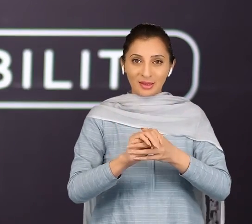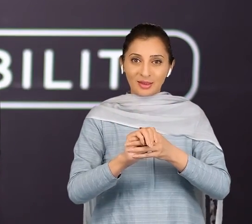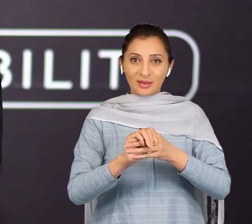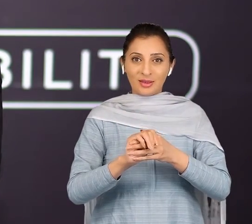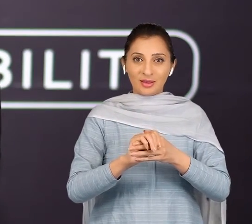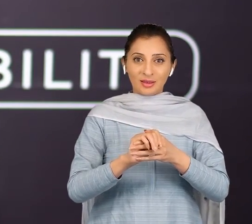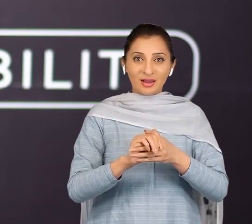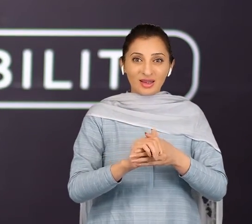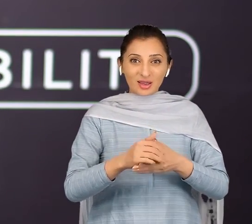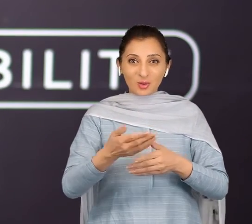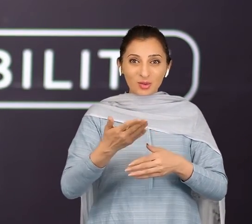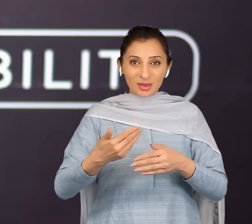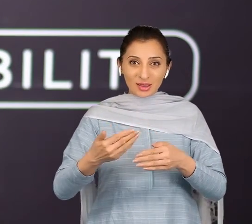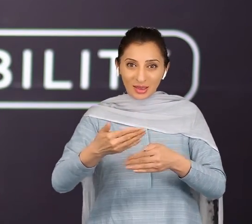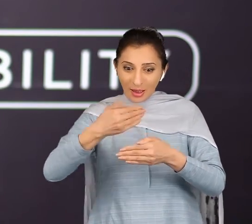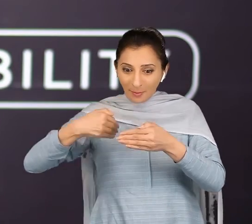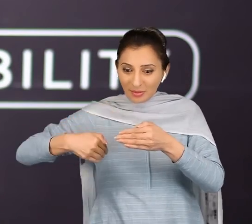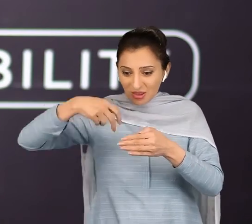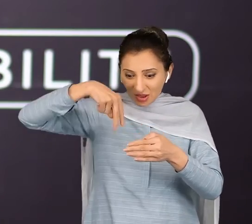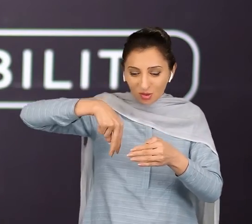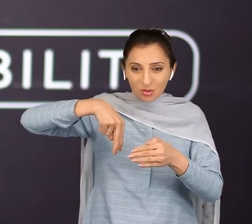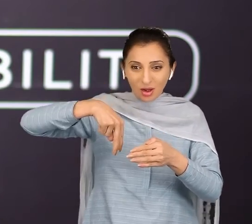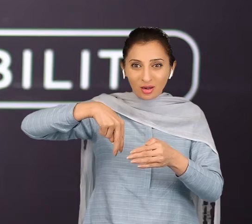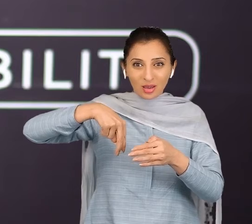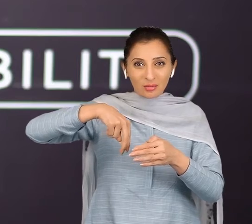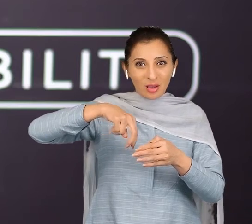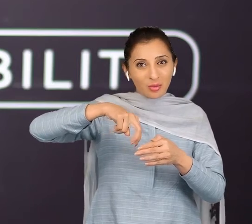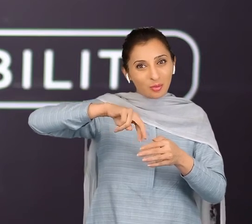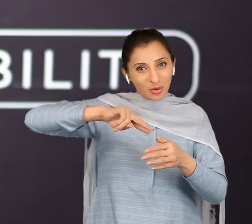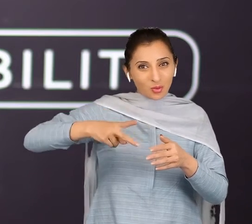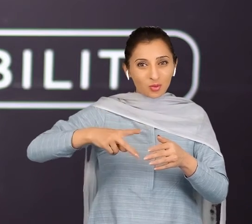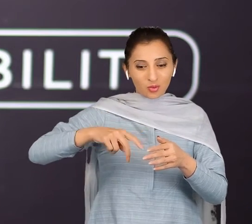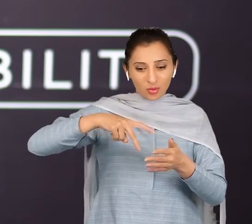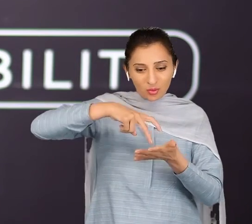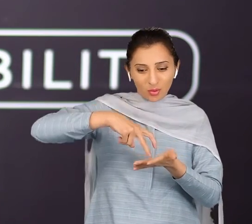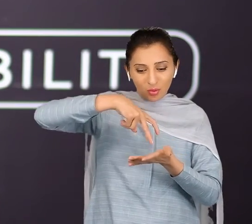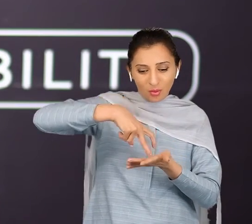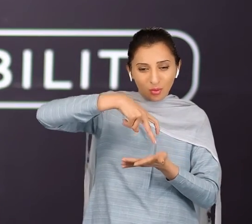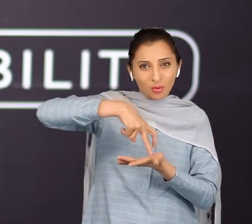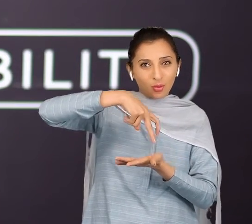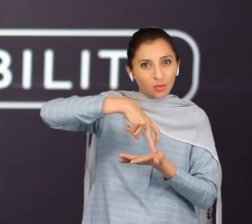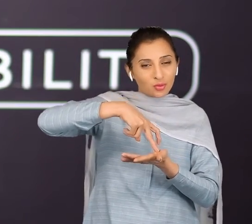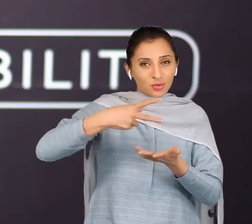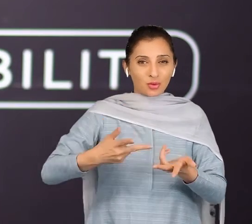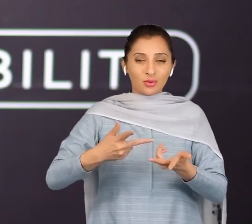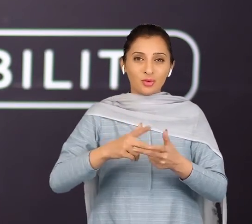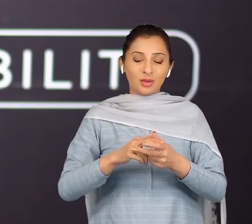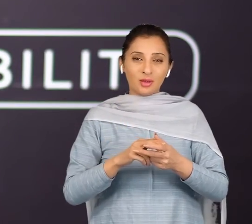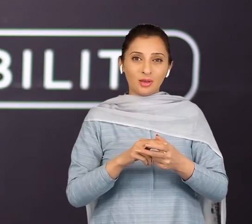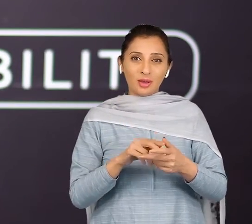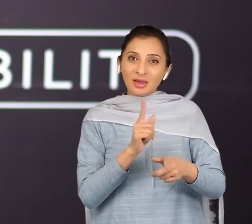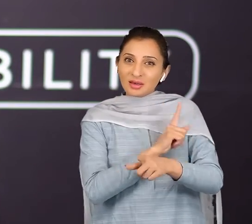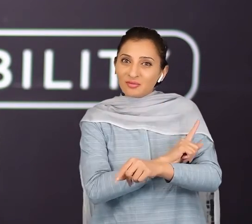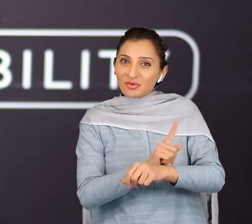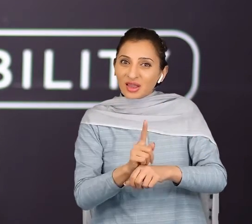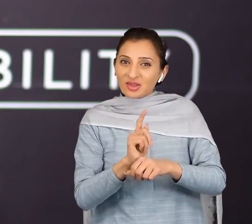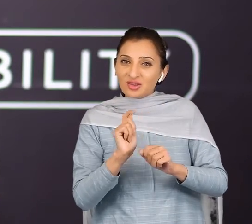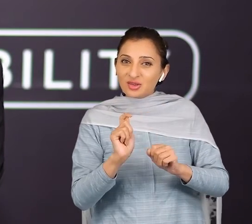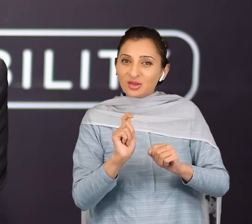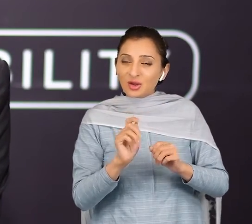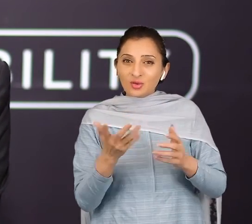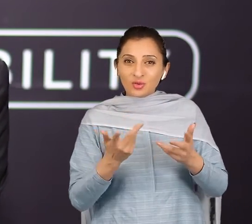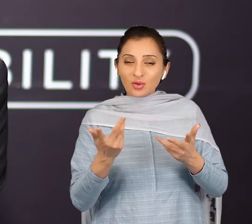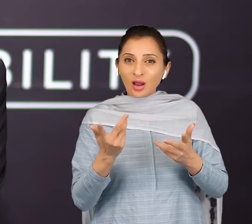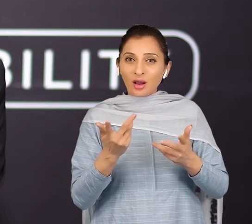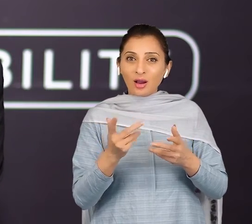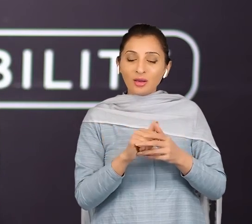injured in her back leg, so she couldn't stand properly. She was still, limping. But the first thing that this dog does was wag